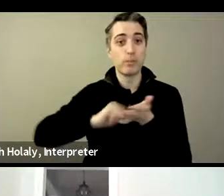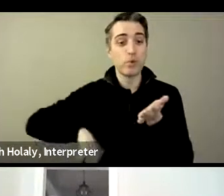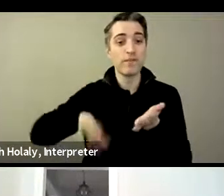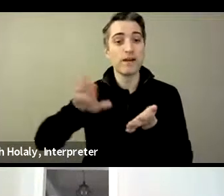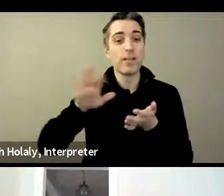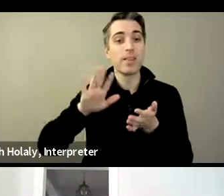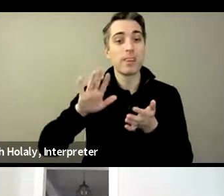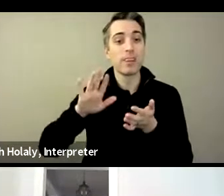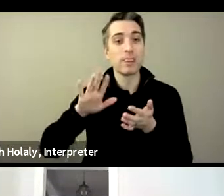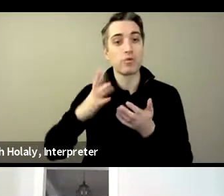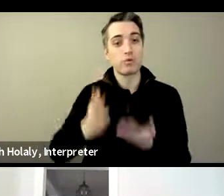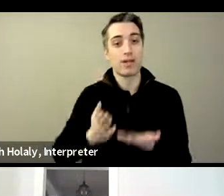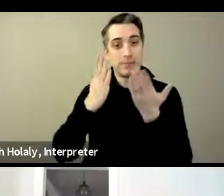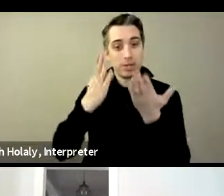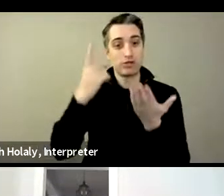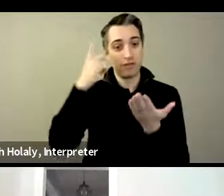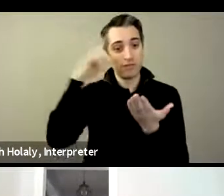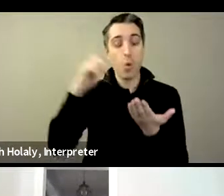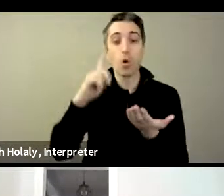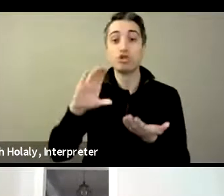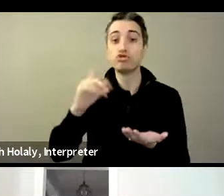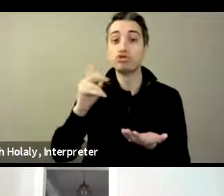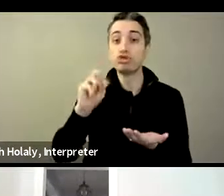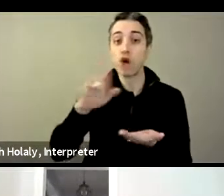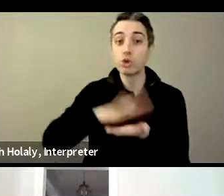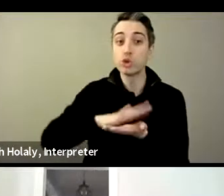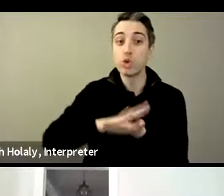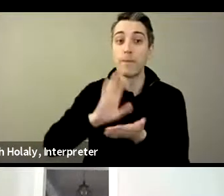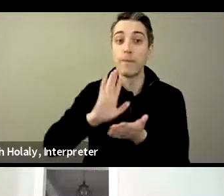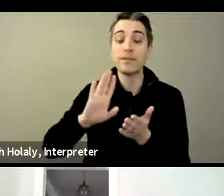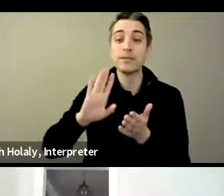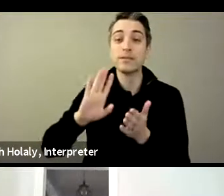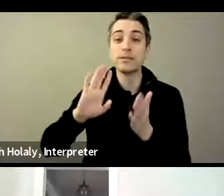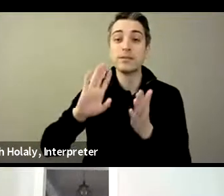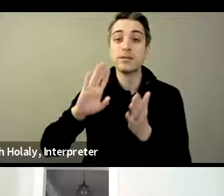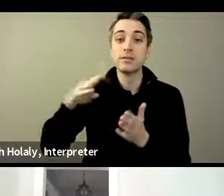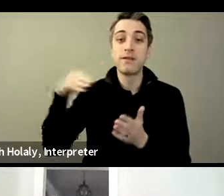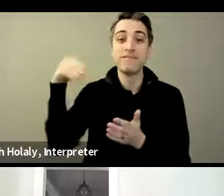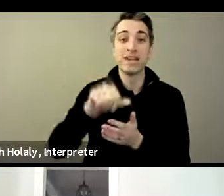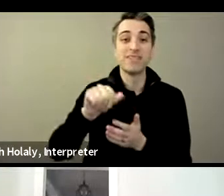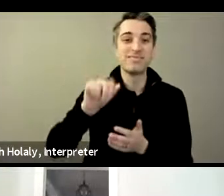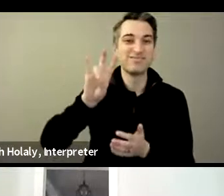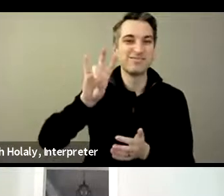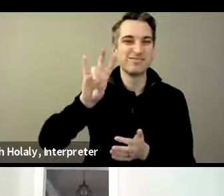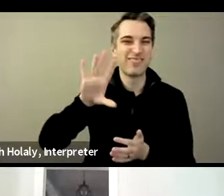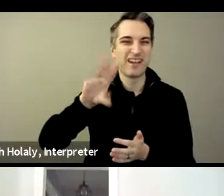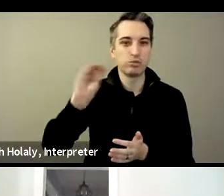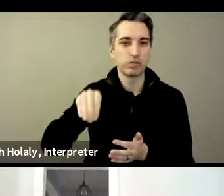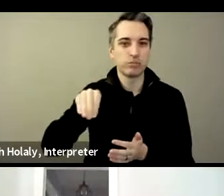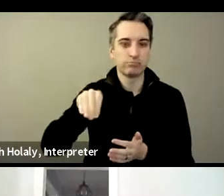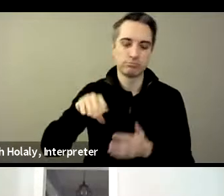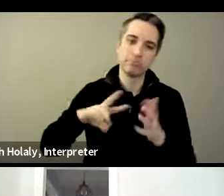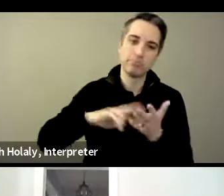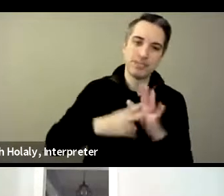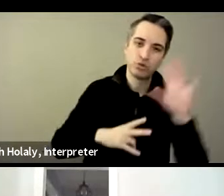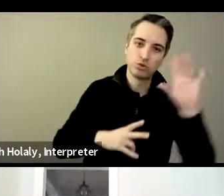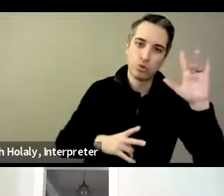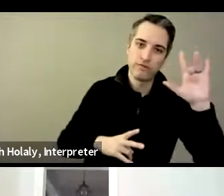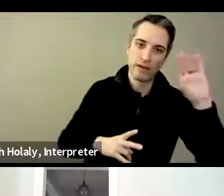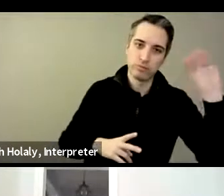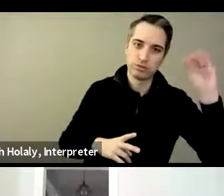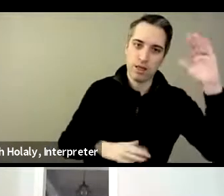report the recommendation that charter schools be funded at 25% less than traditional public schools to balance funding and